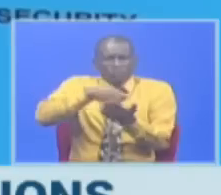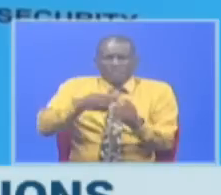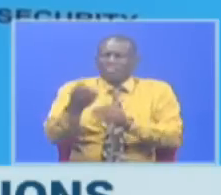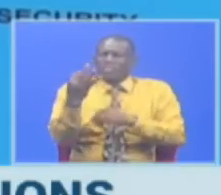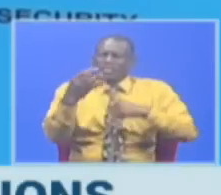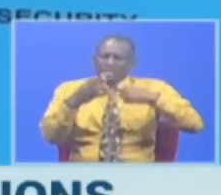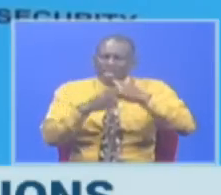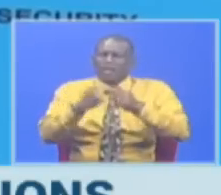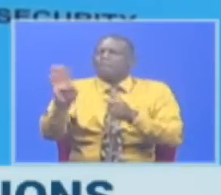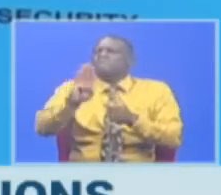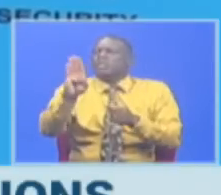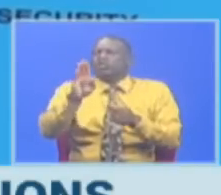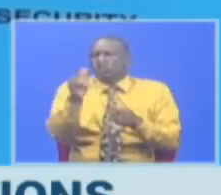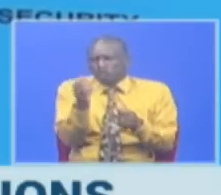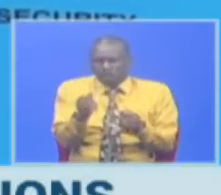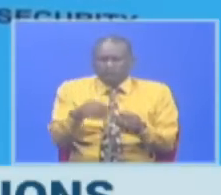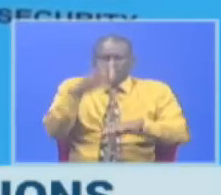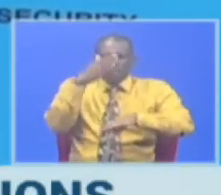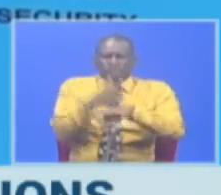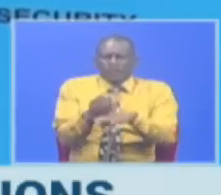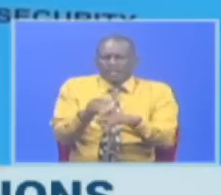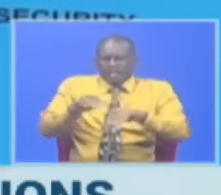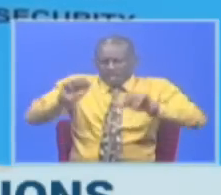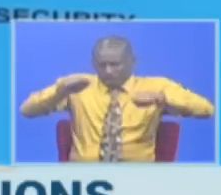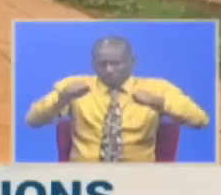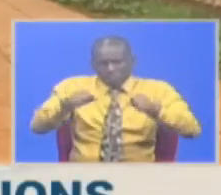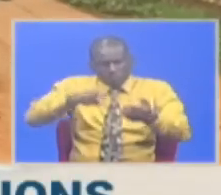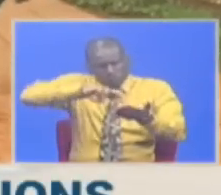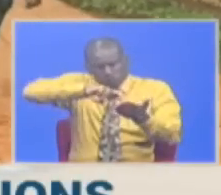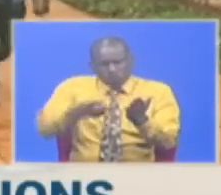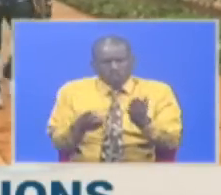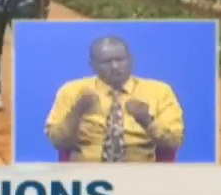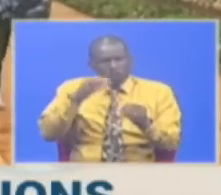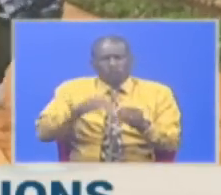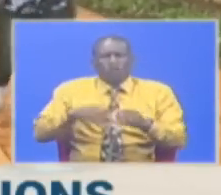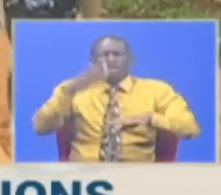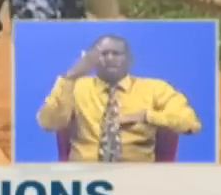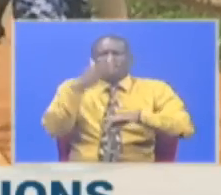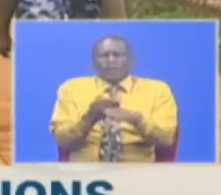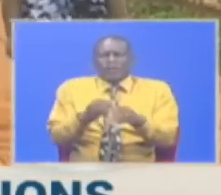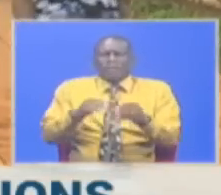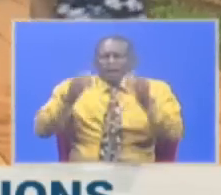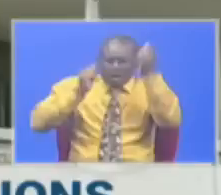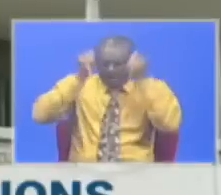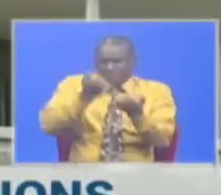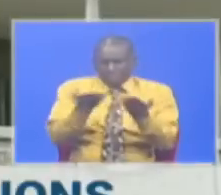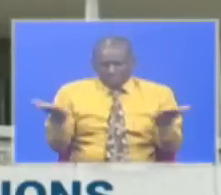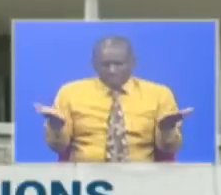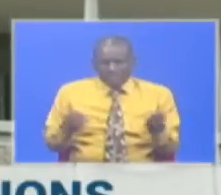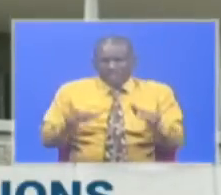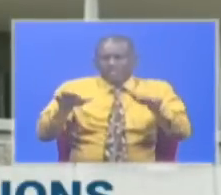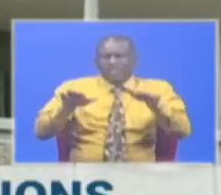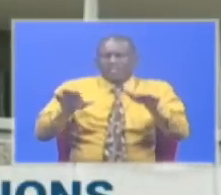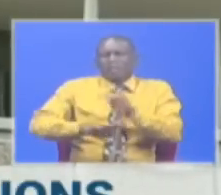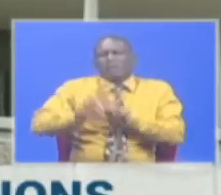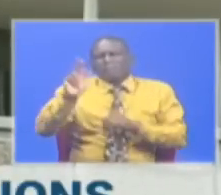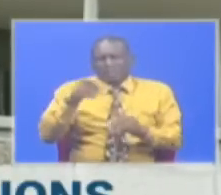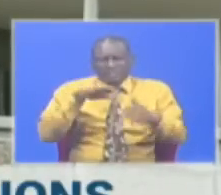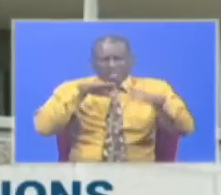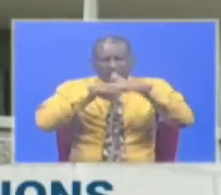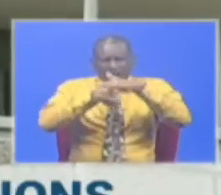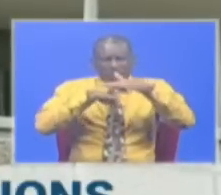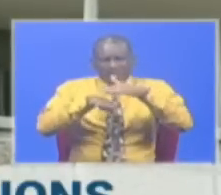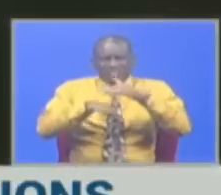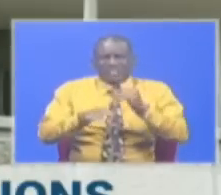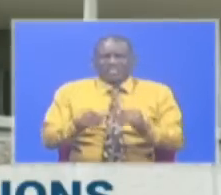billion fake deal for the supply of military equipment. Detectives have visited the Harambee House Annex office three